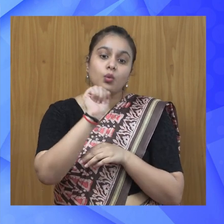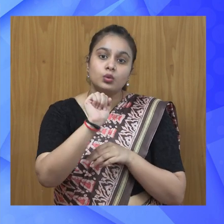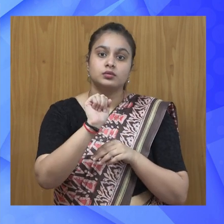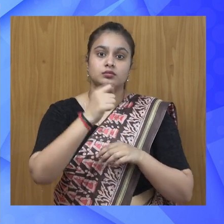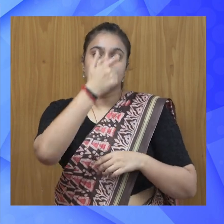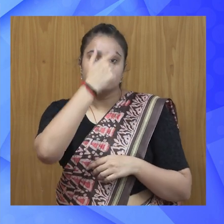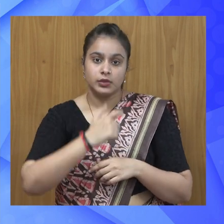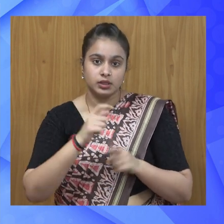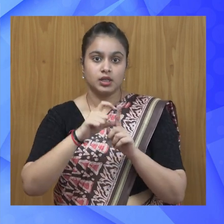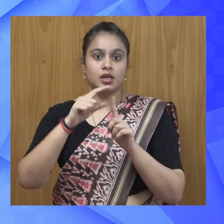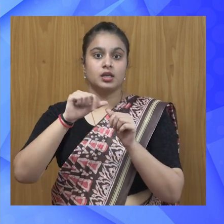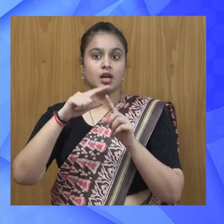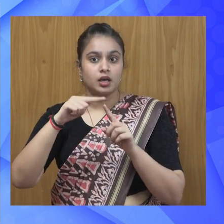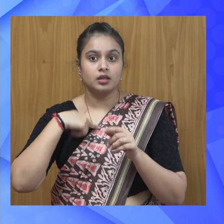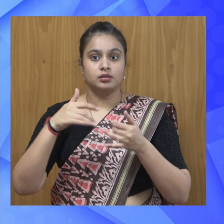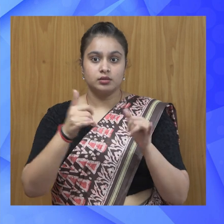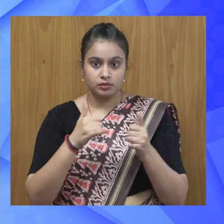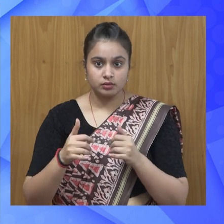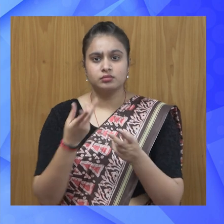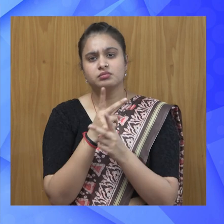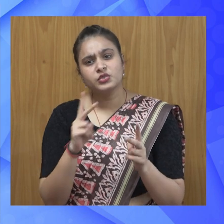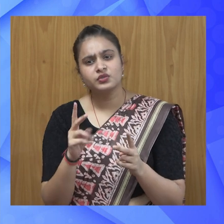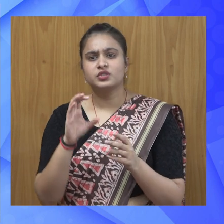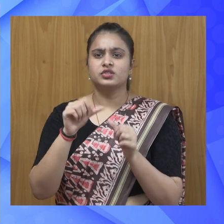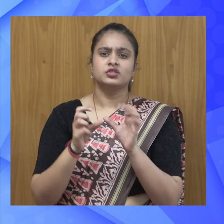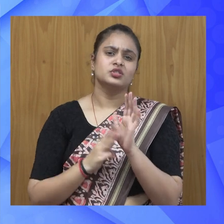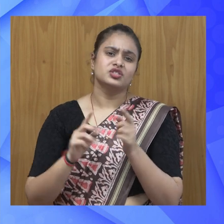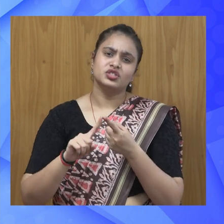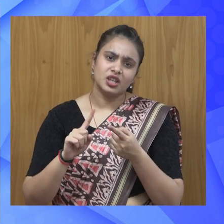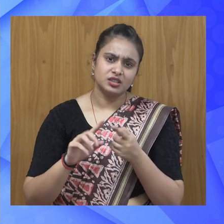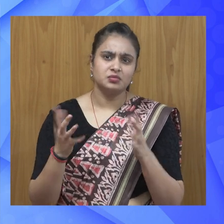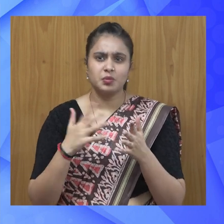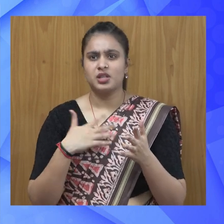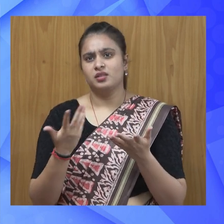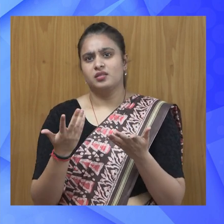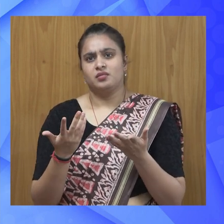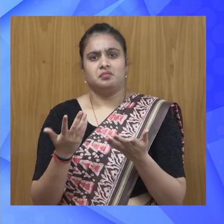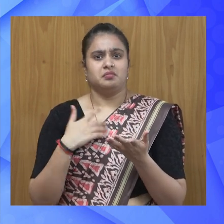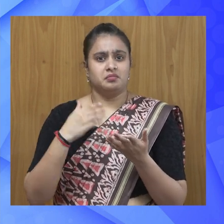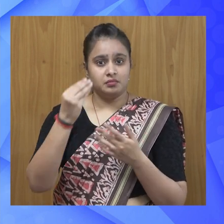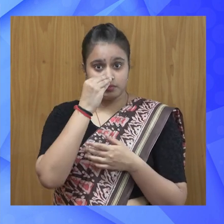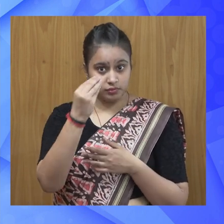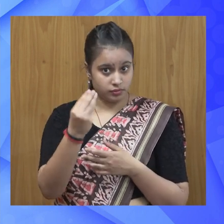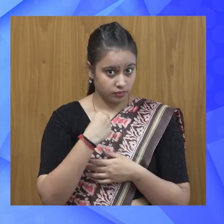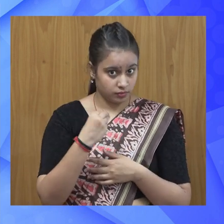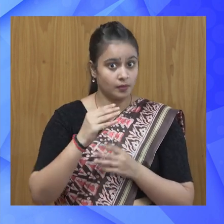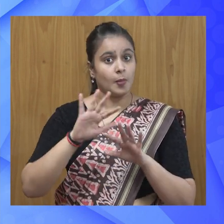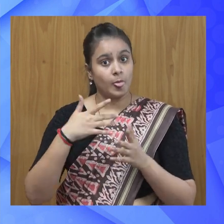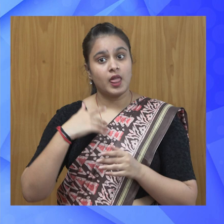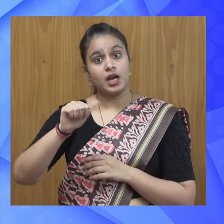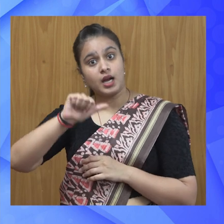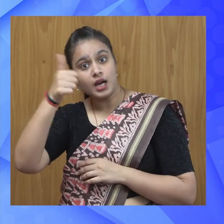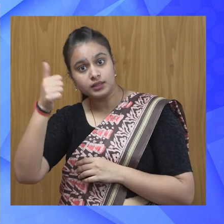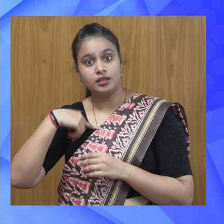Okay, and no games are the game of chances. Mostly they are the game of manipulation, and they are landing from foreign